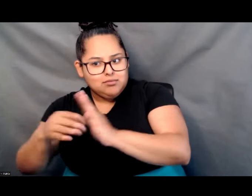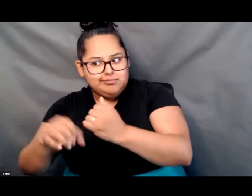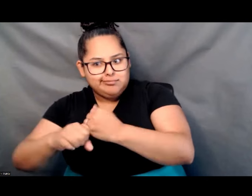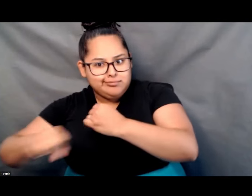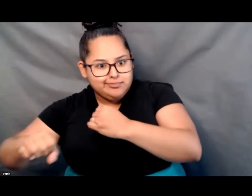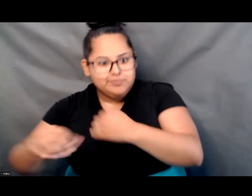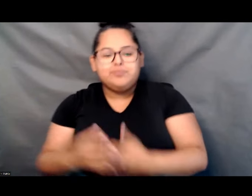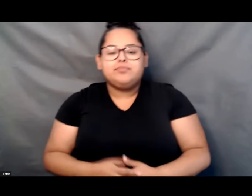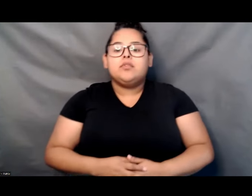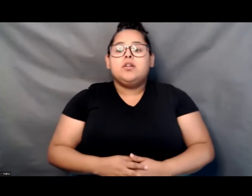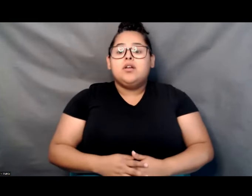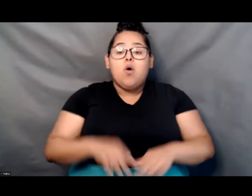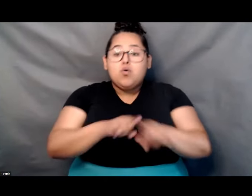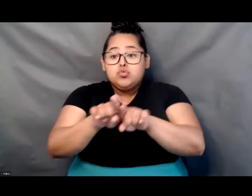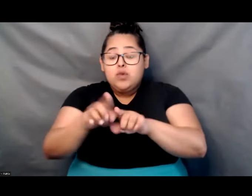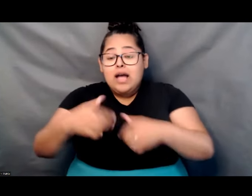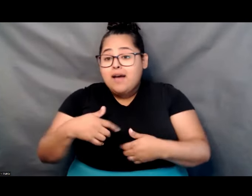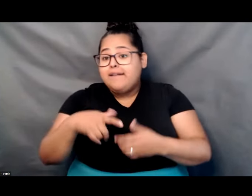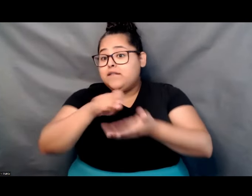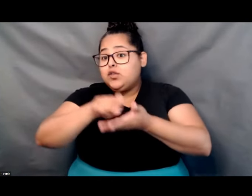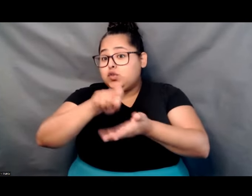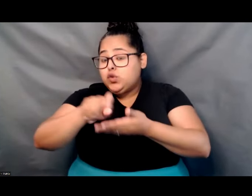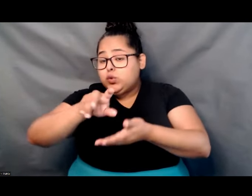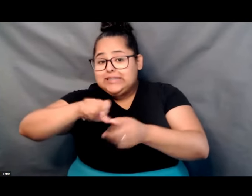either like a note taker or alternative media.